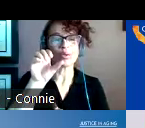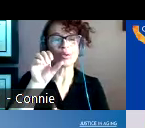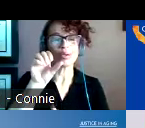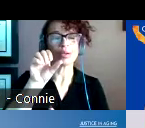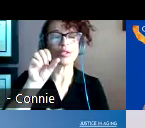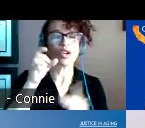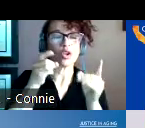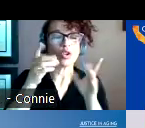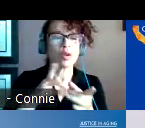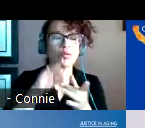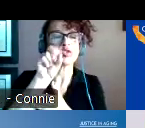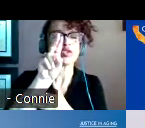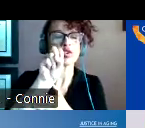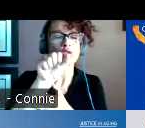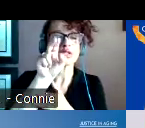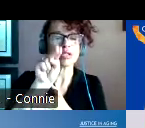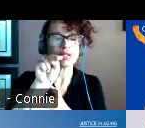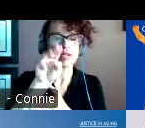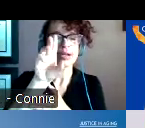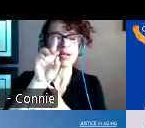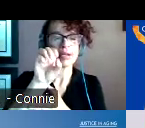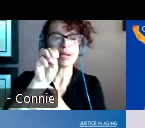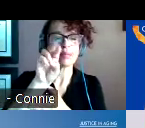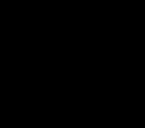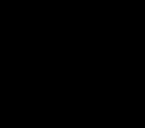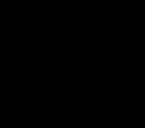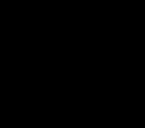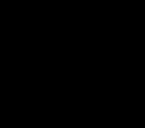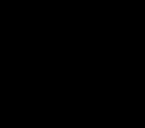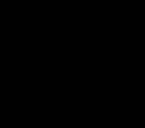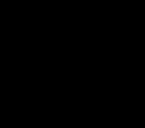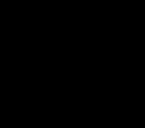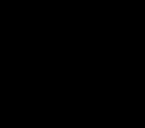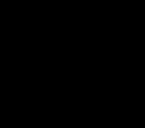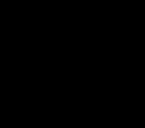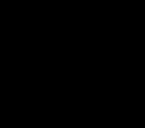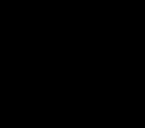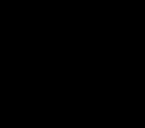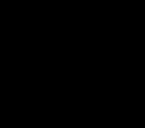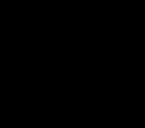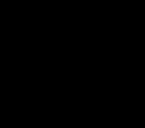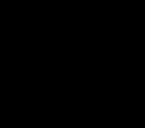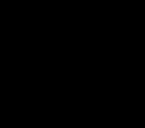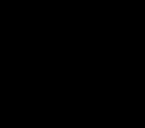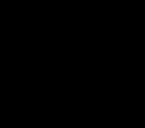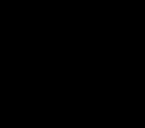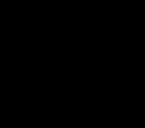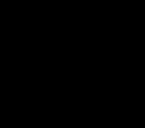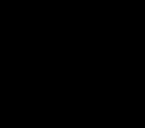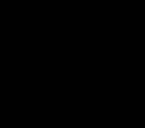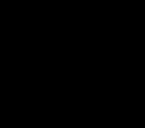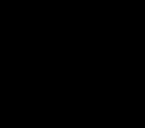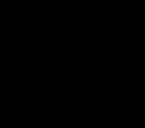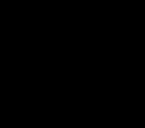the Director of the Department of Aging. Thank you, Hagar, and welcome back,